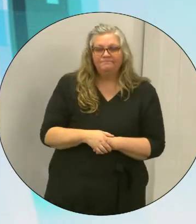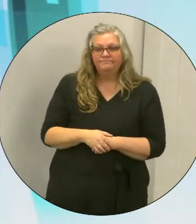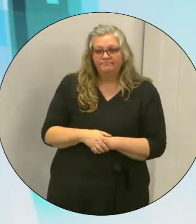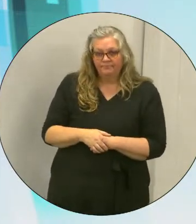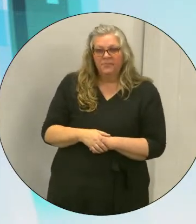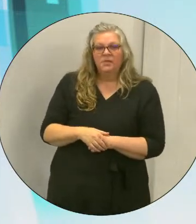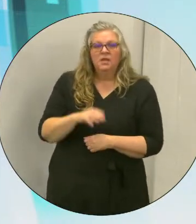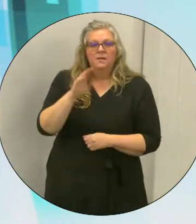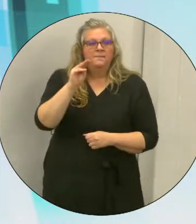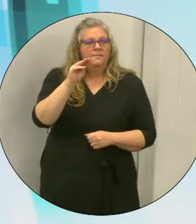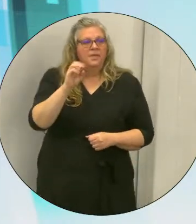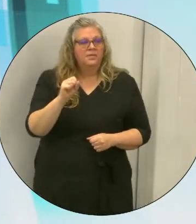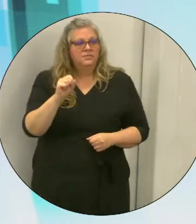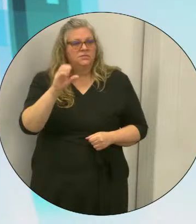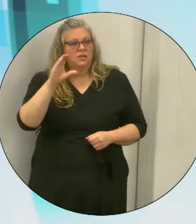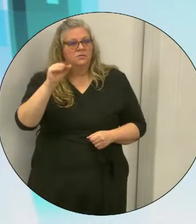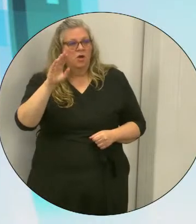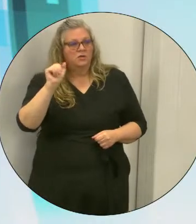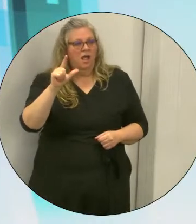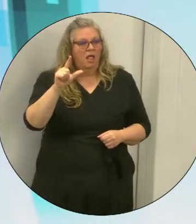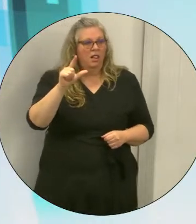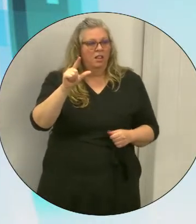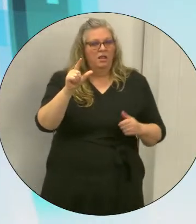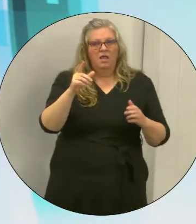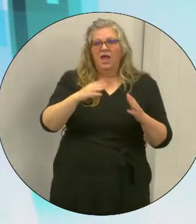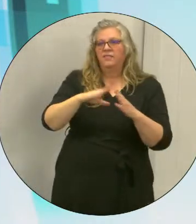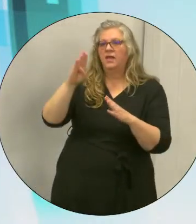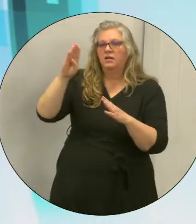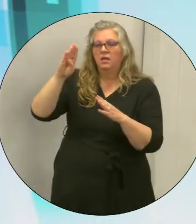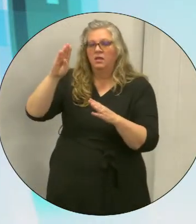Ms. Cradell, and then after her, Ms. Binder.